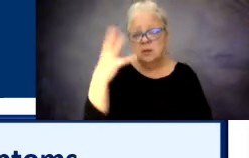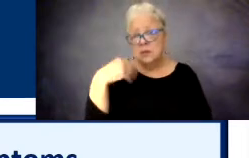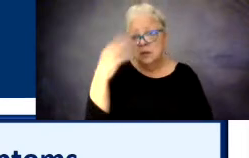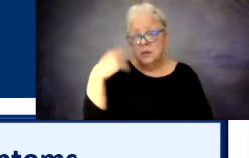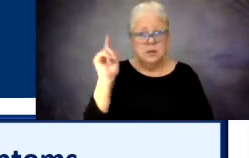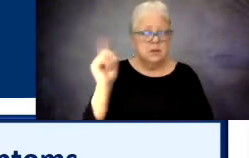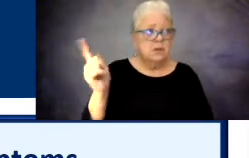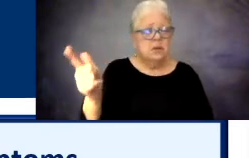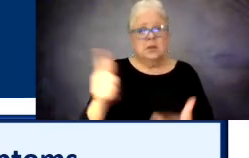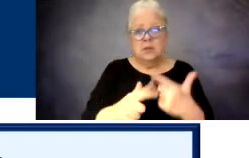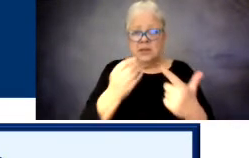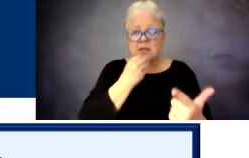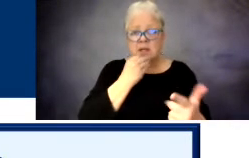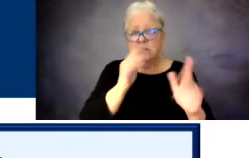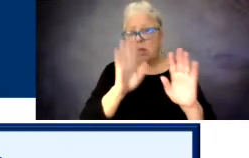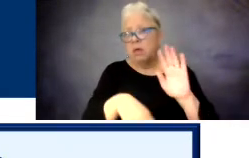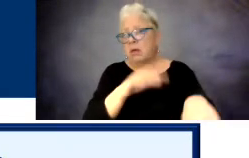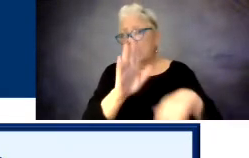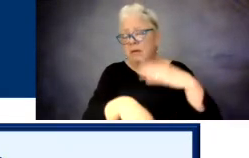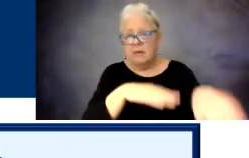themselves.